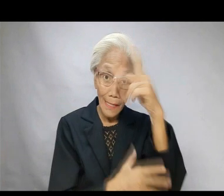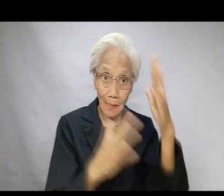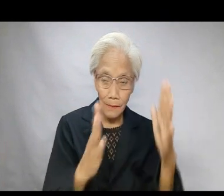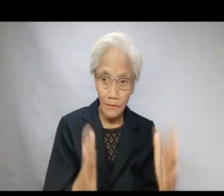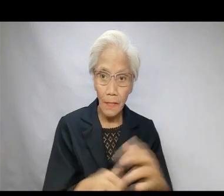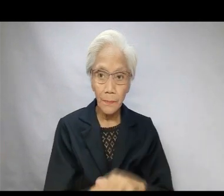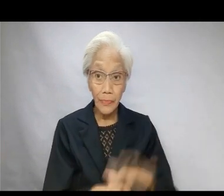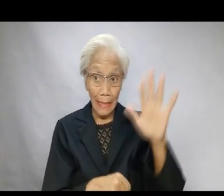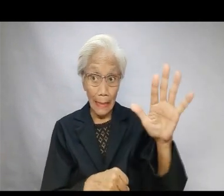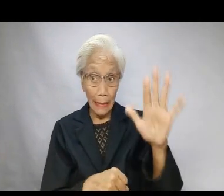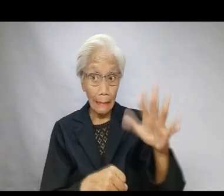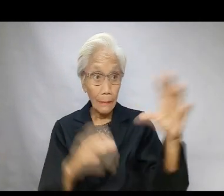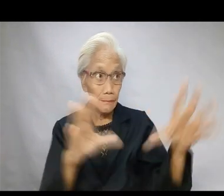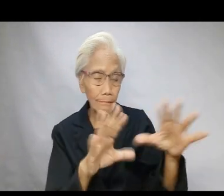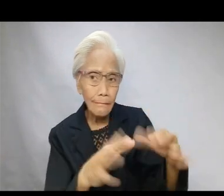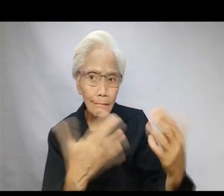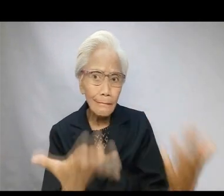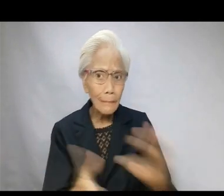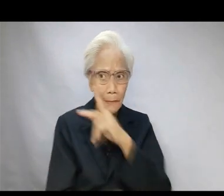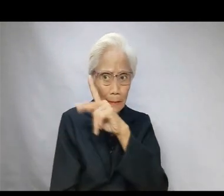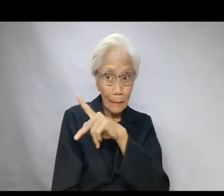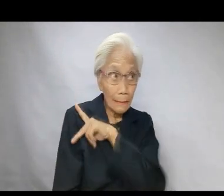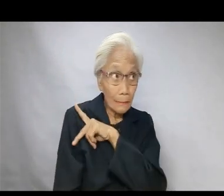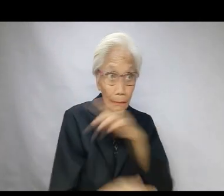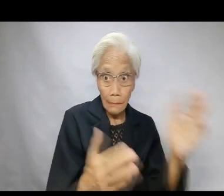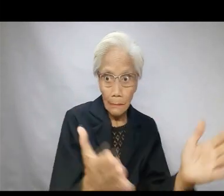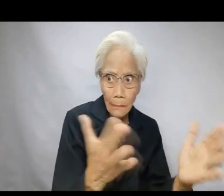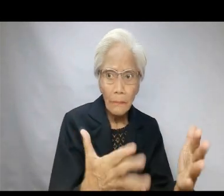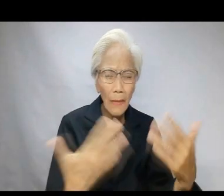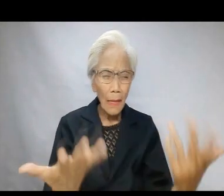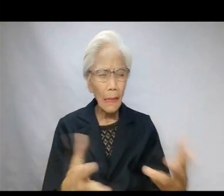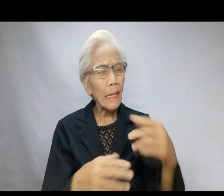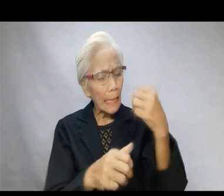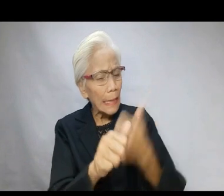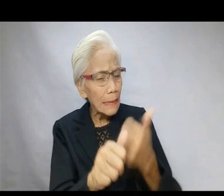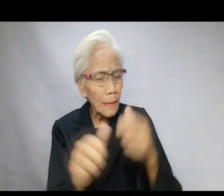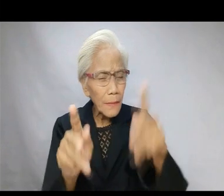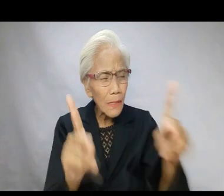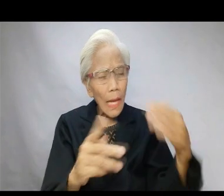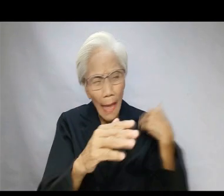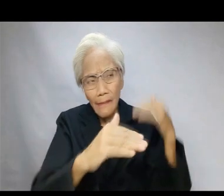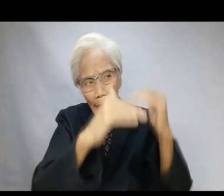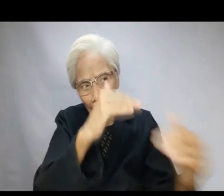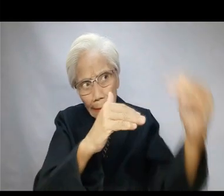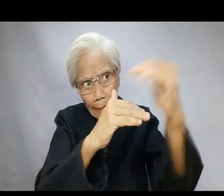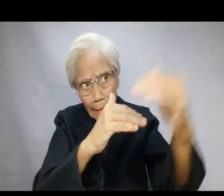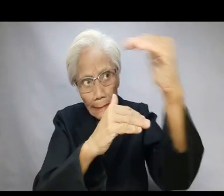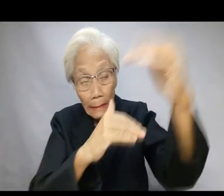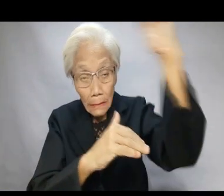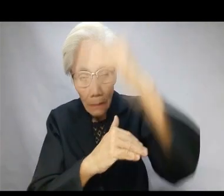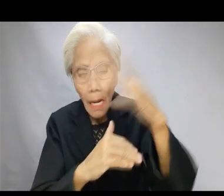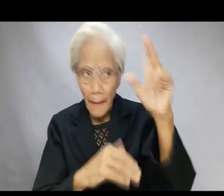philosopher. In his work Motivation and Personality, Maslow argues that each person has a hierarchy of needs